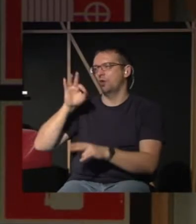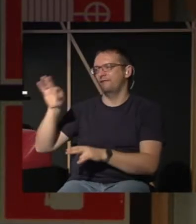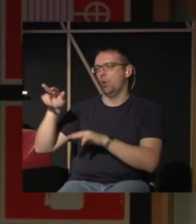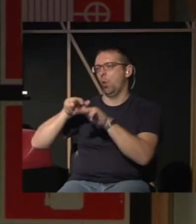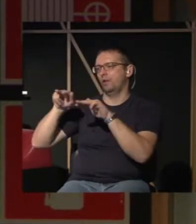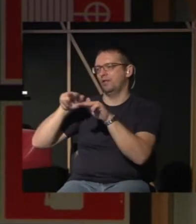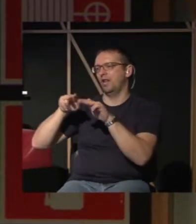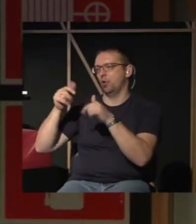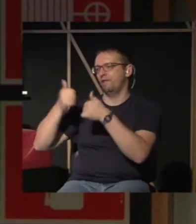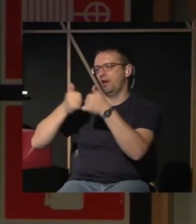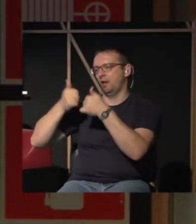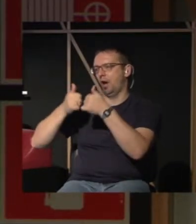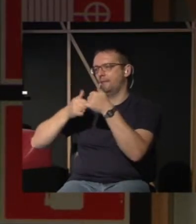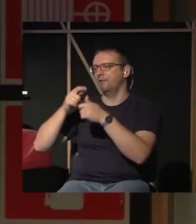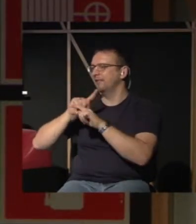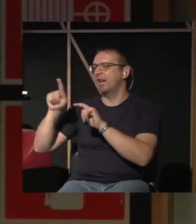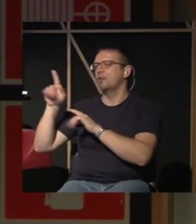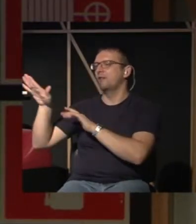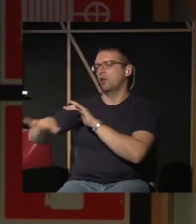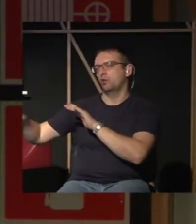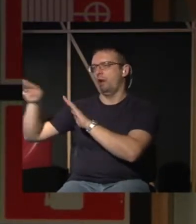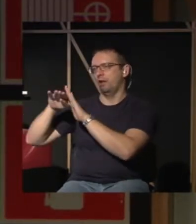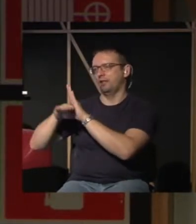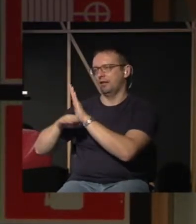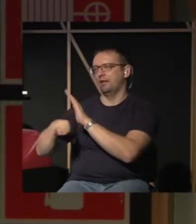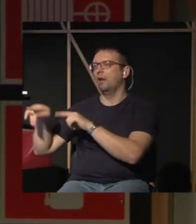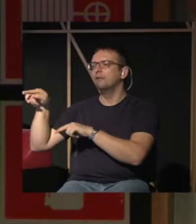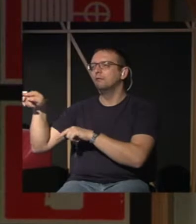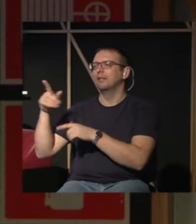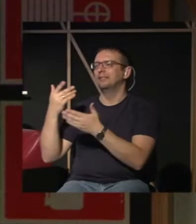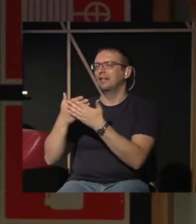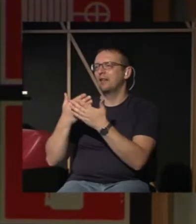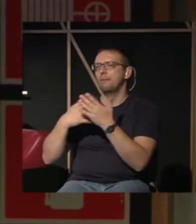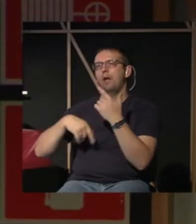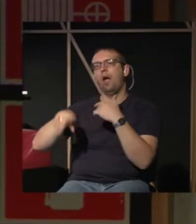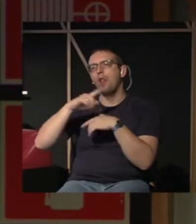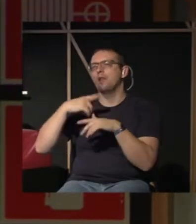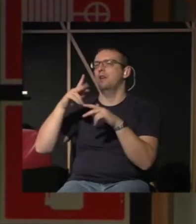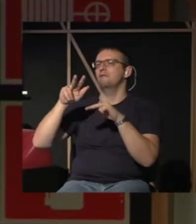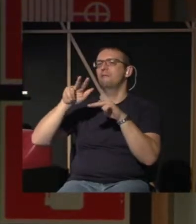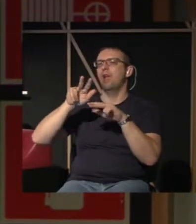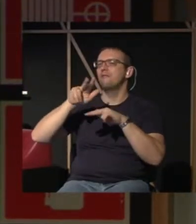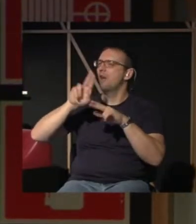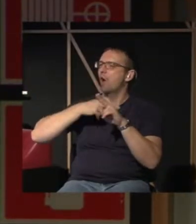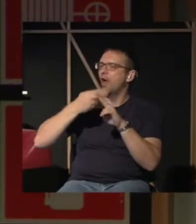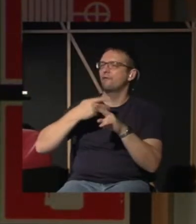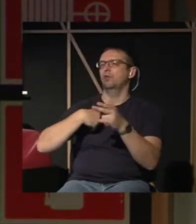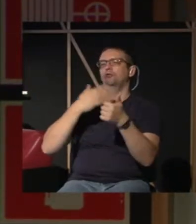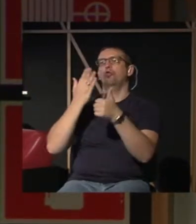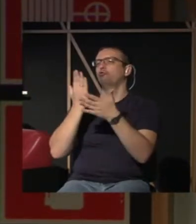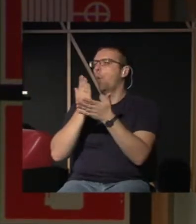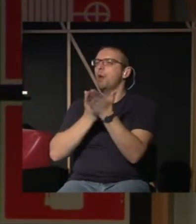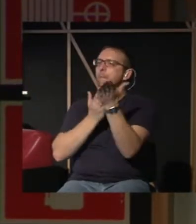of our stakeholders support throughout the whole planning process and also the tournament.